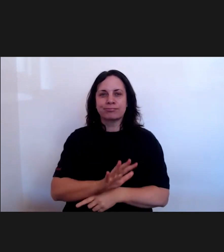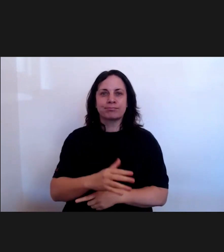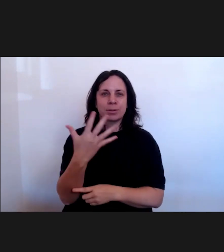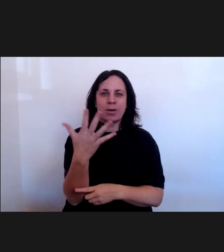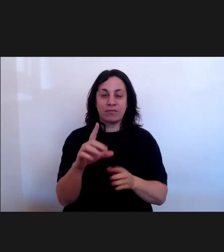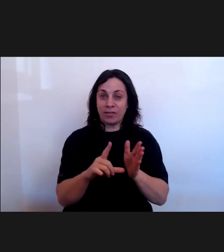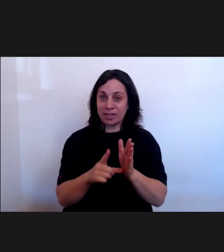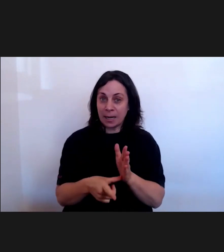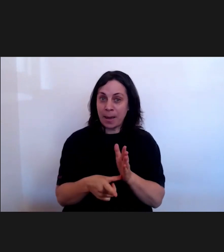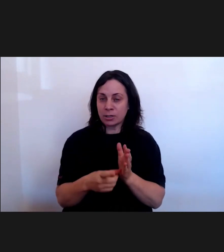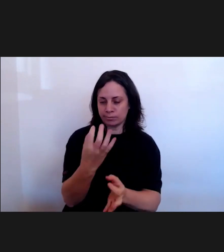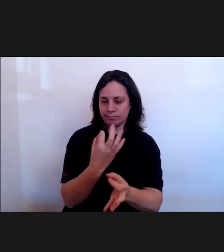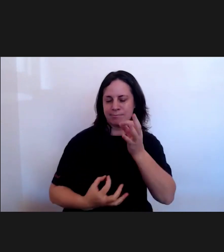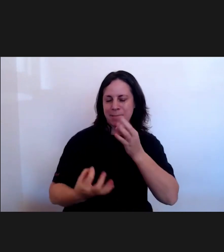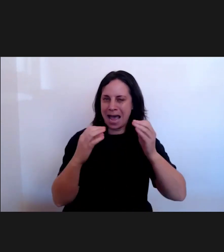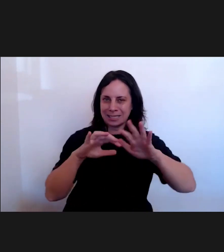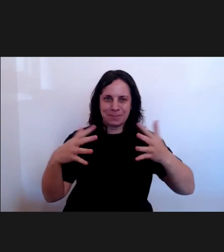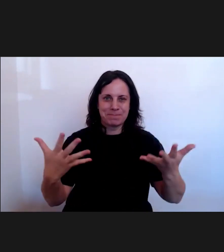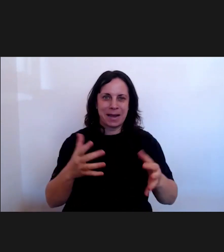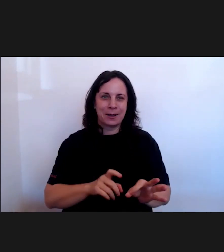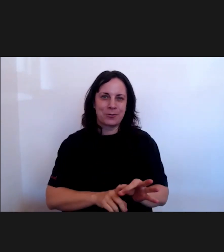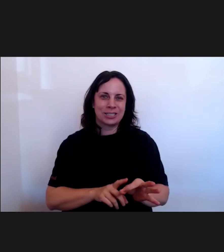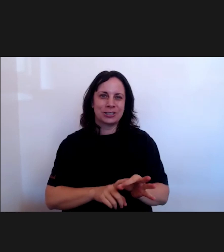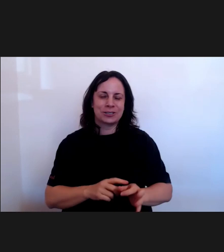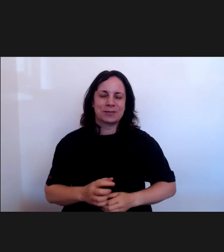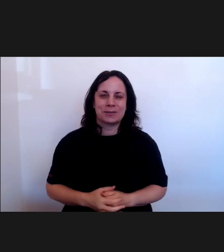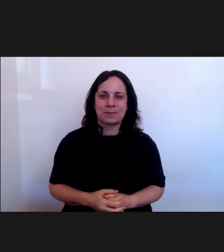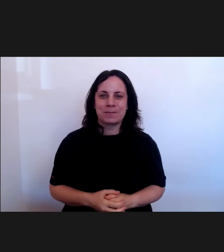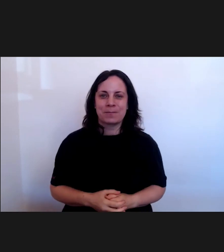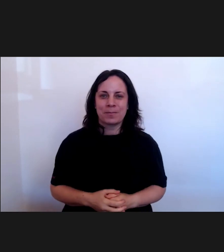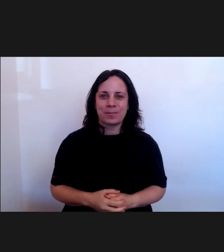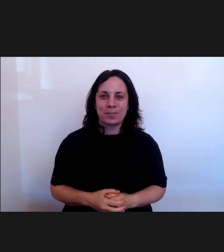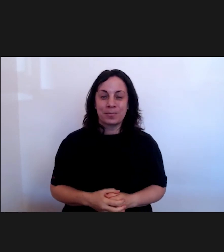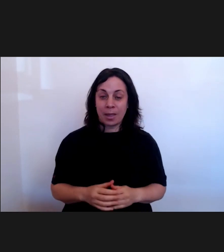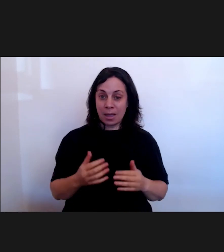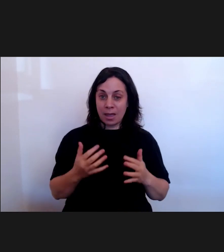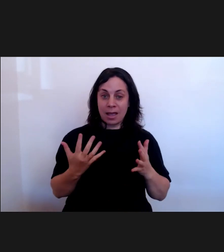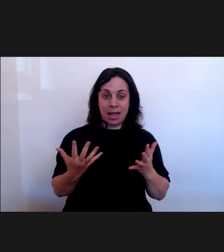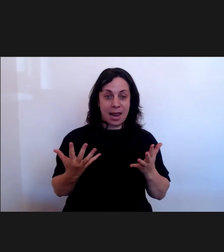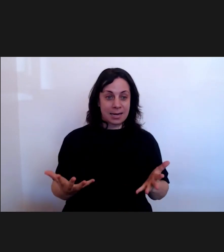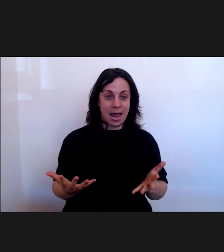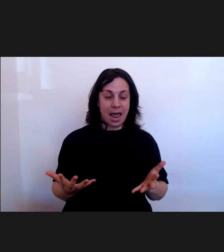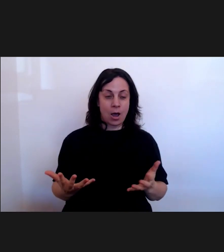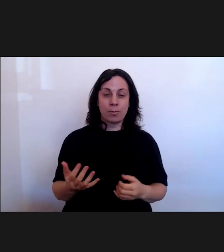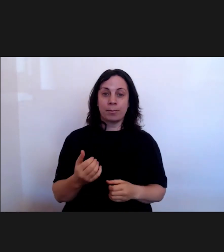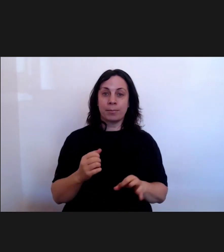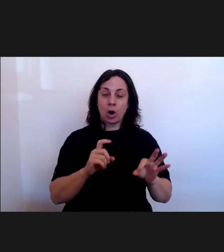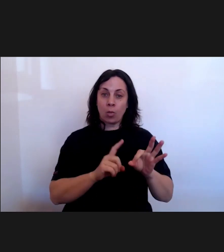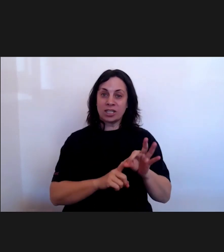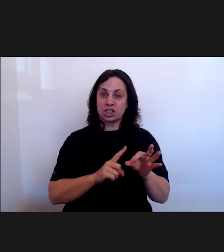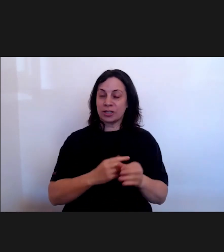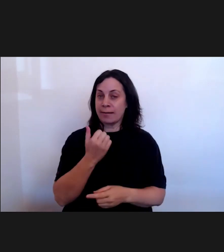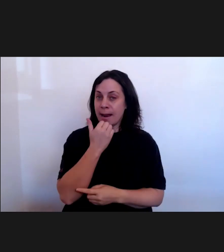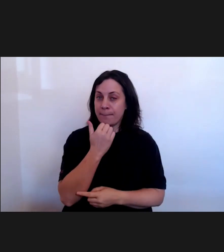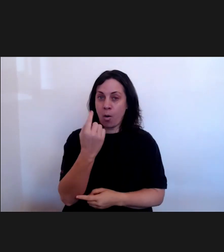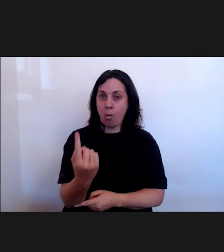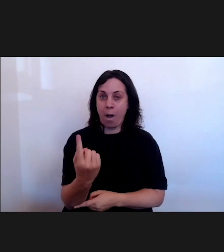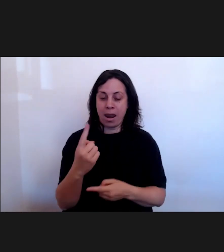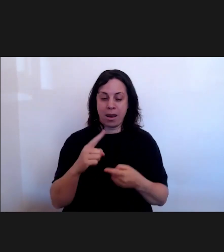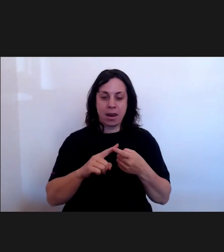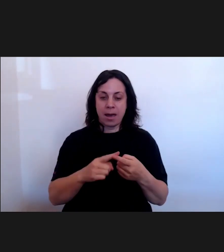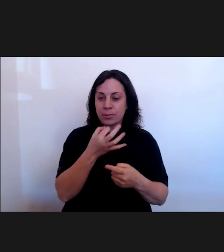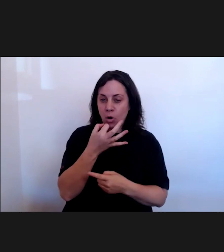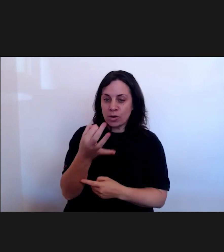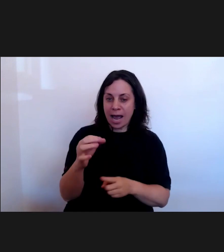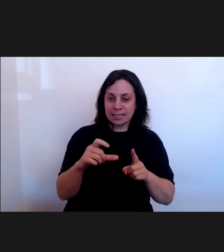so that you can ask questions. So I will go to my first question and will ask Daniel,